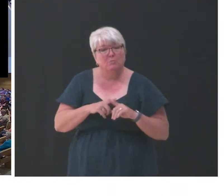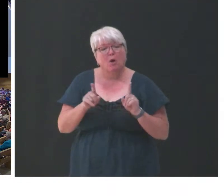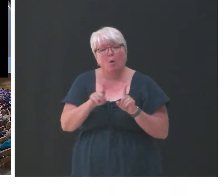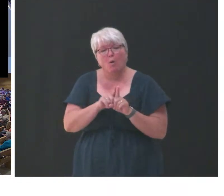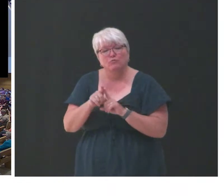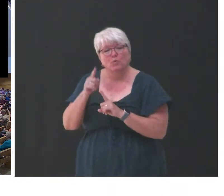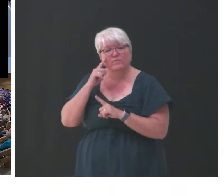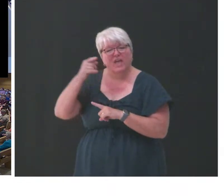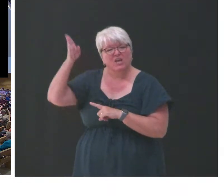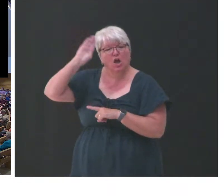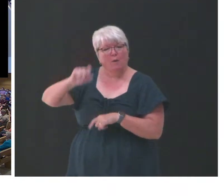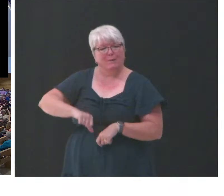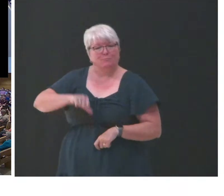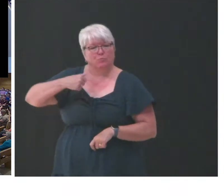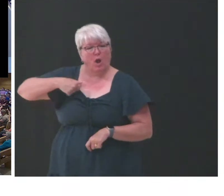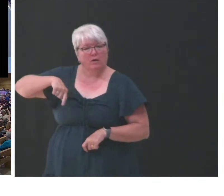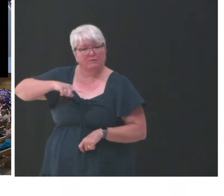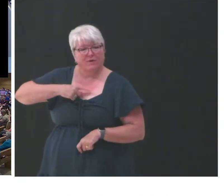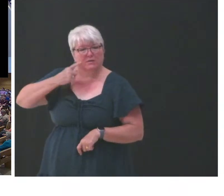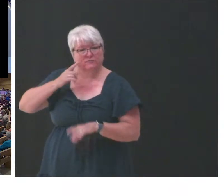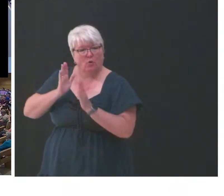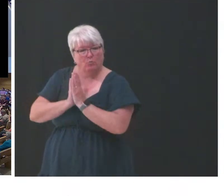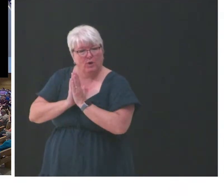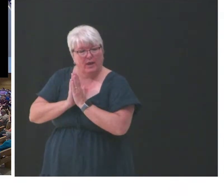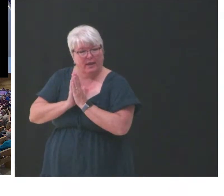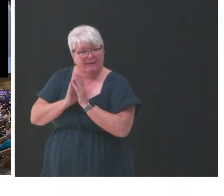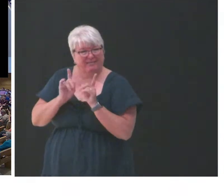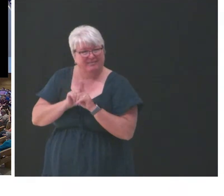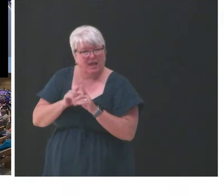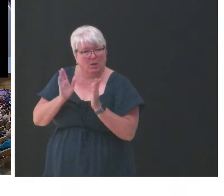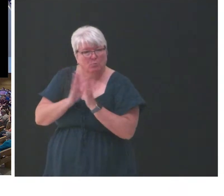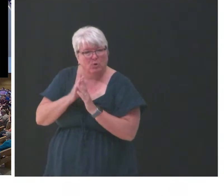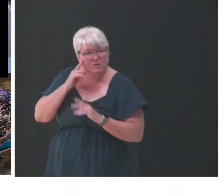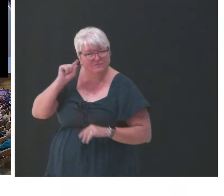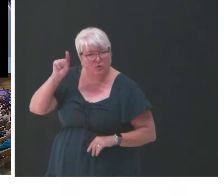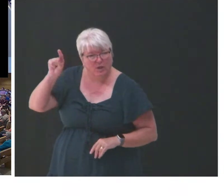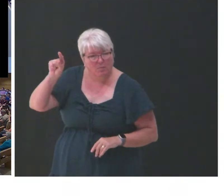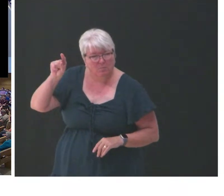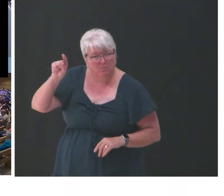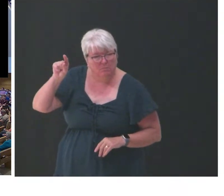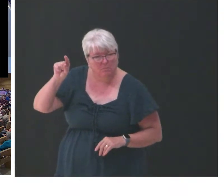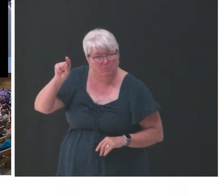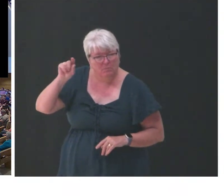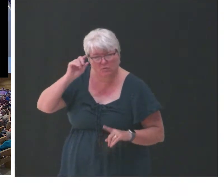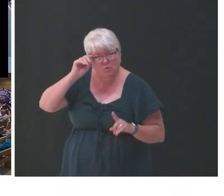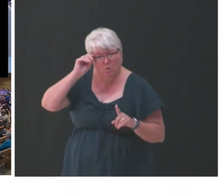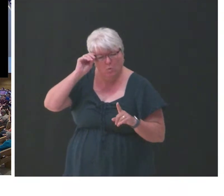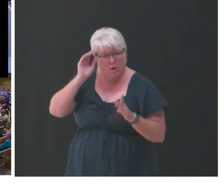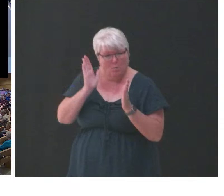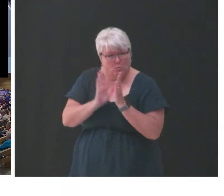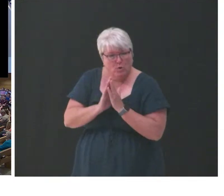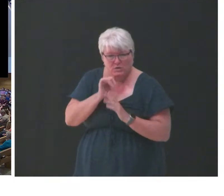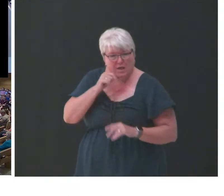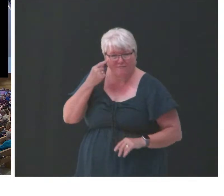think that God should be proud of us for what we're doing, as if prayer is for Him. Prayer's not for Him.